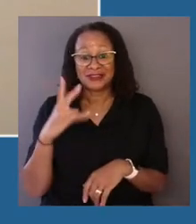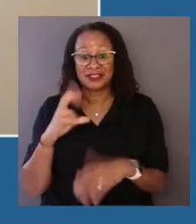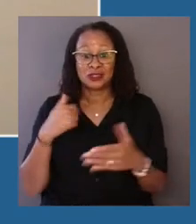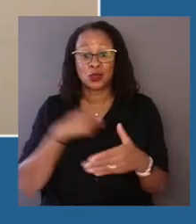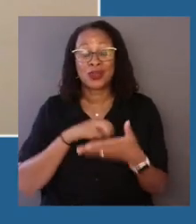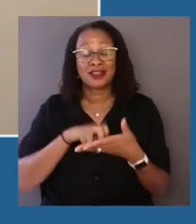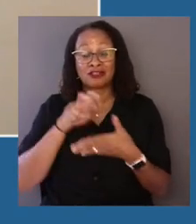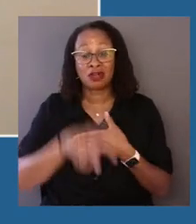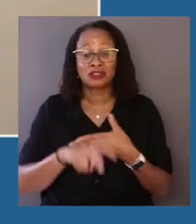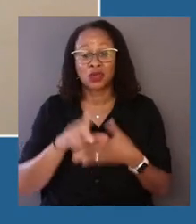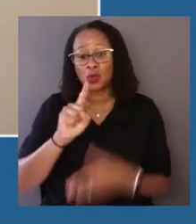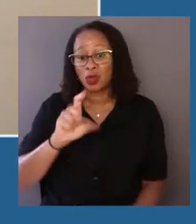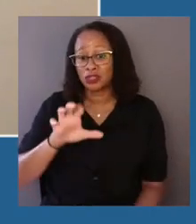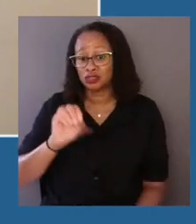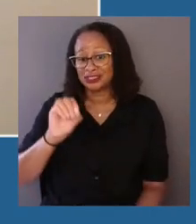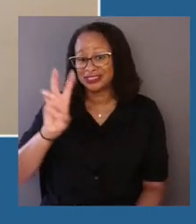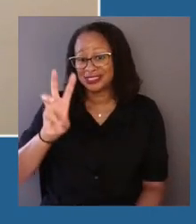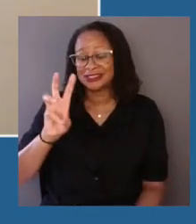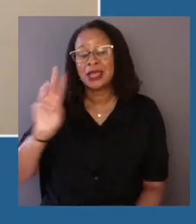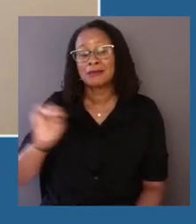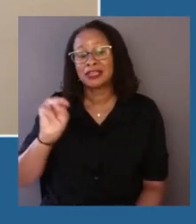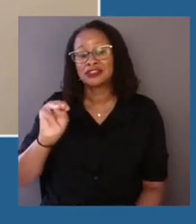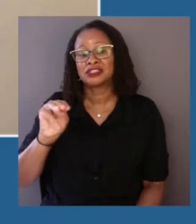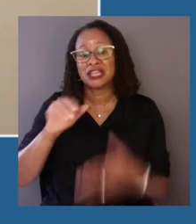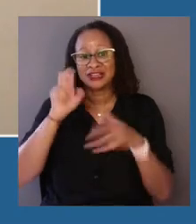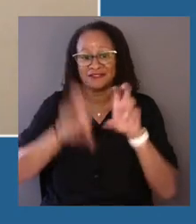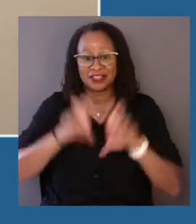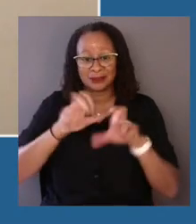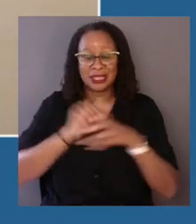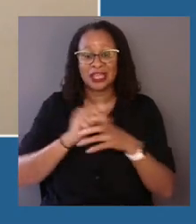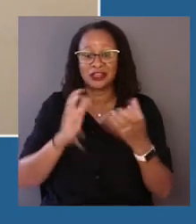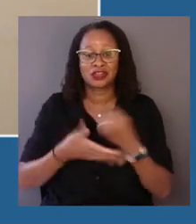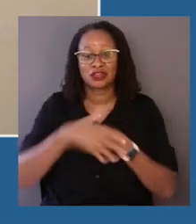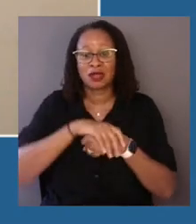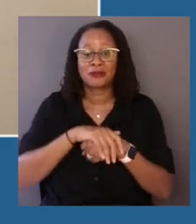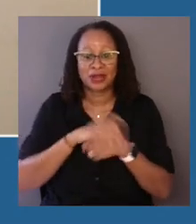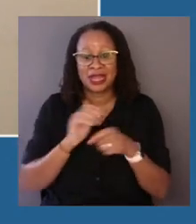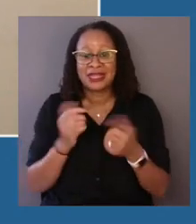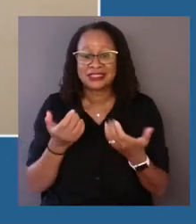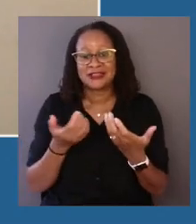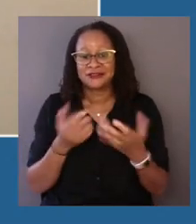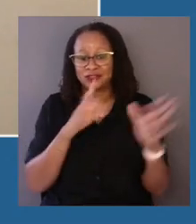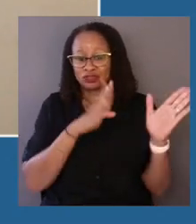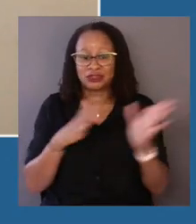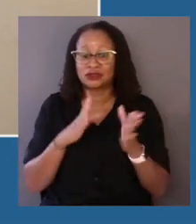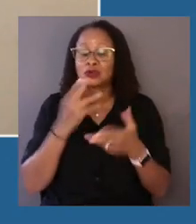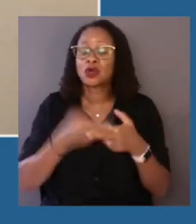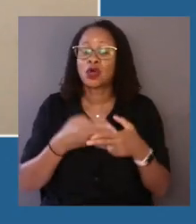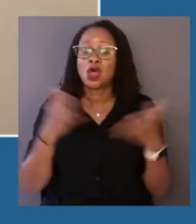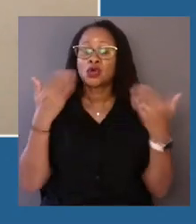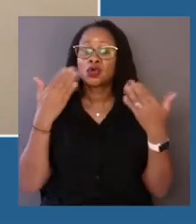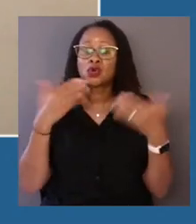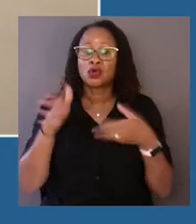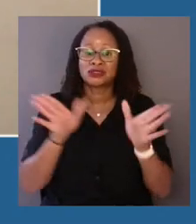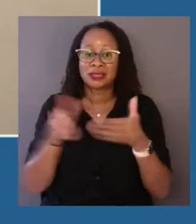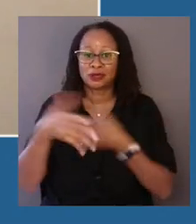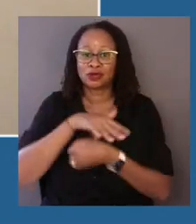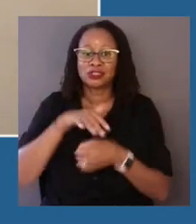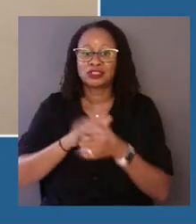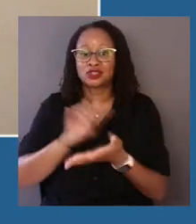$106 million investment and comprehensive strategy called Cool Neighborhoods New York City to make more resilient